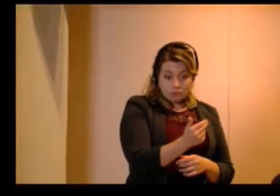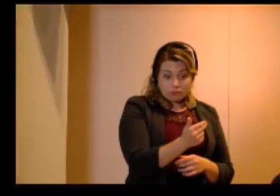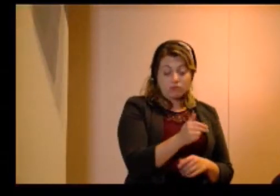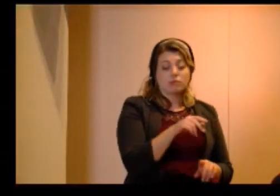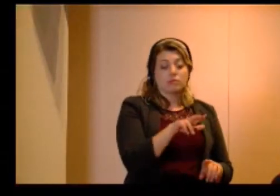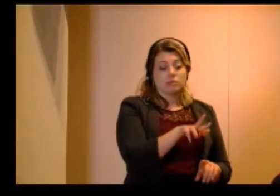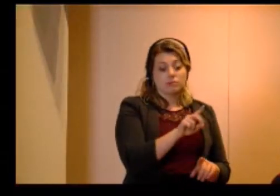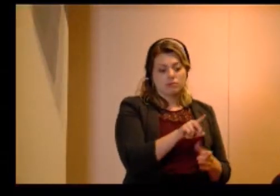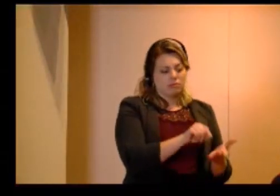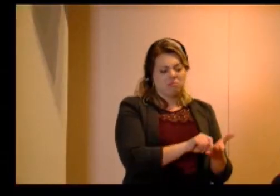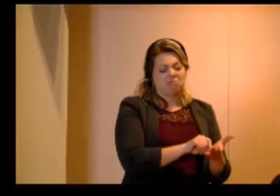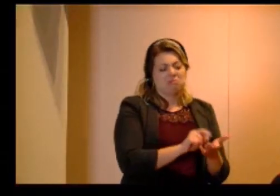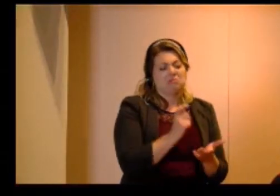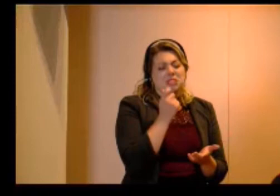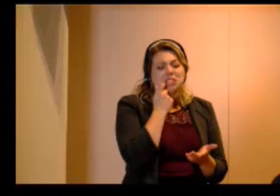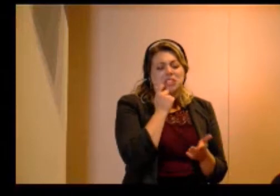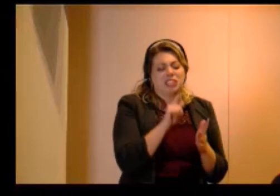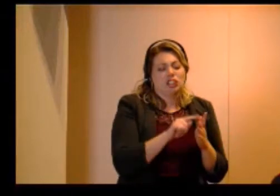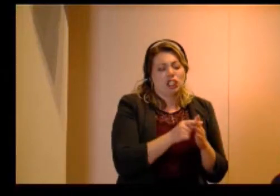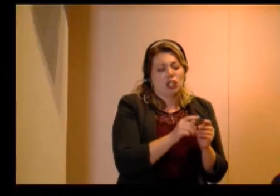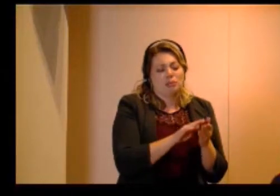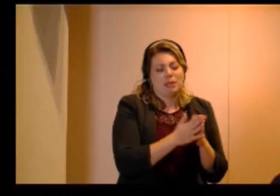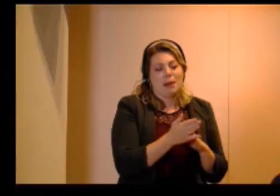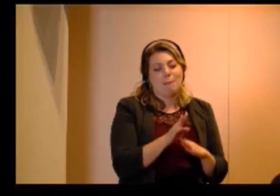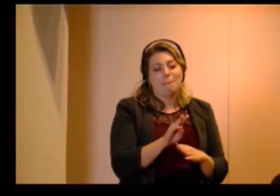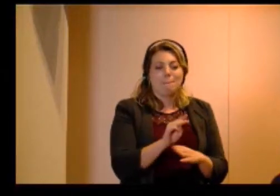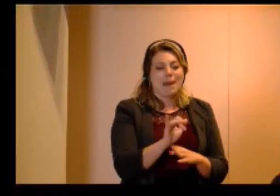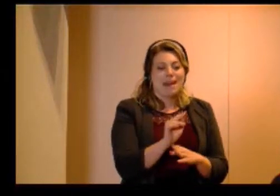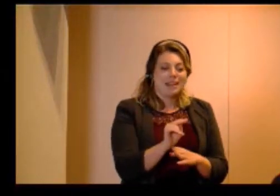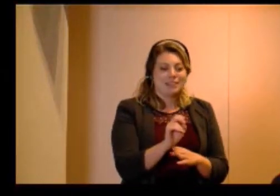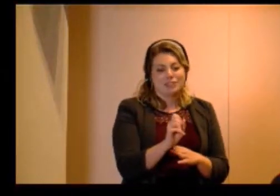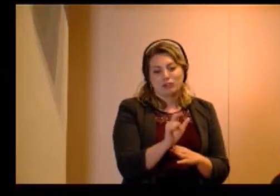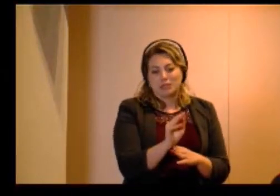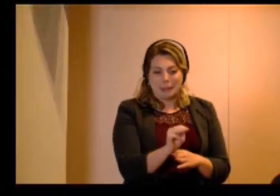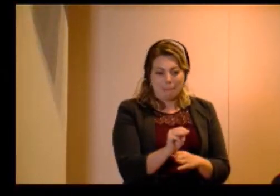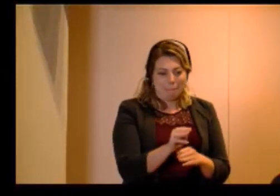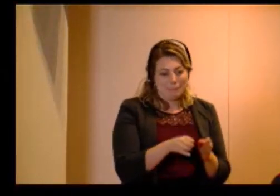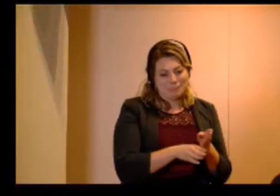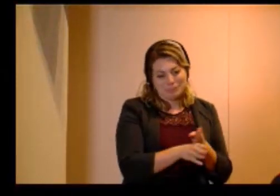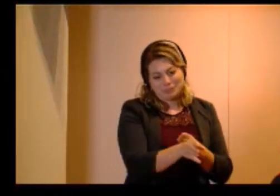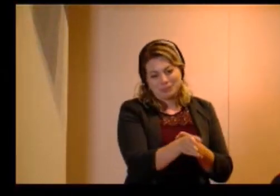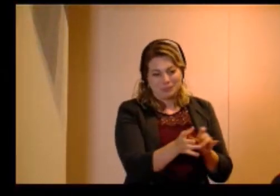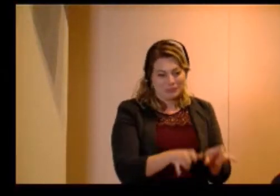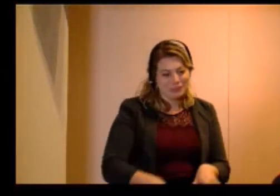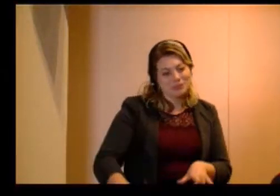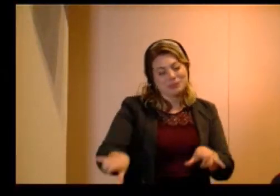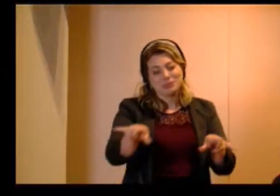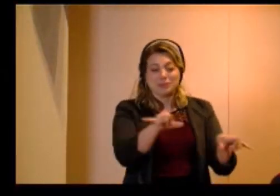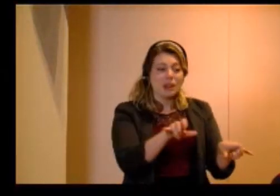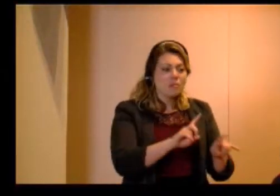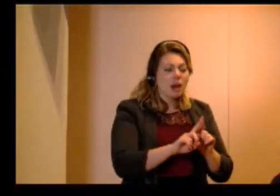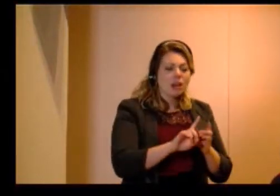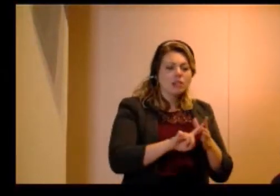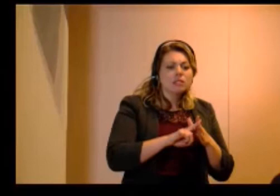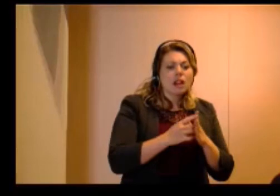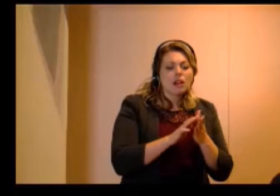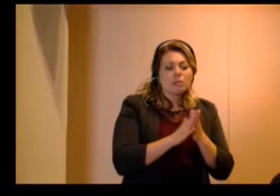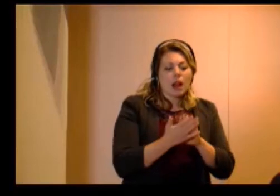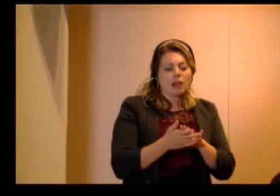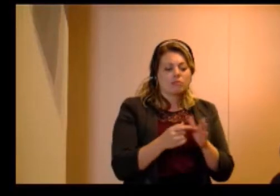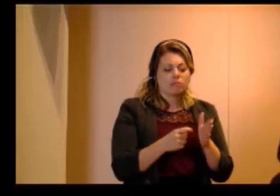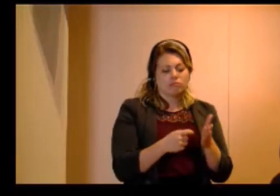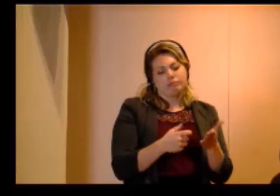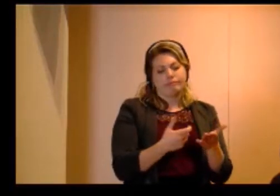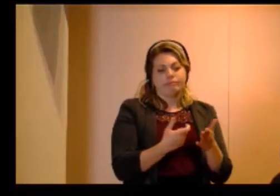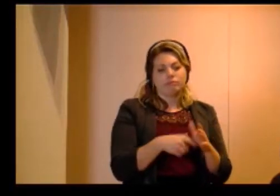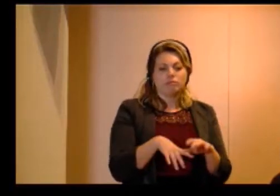was just starting to come into the mainstream, and we've been doing it since 2007, but it had started to become affordable for the average person,